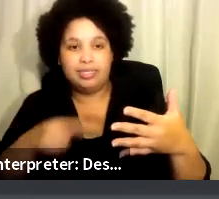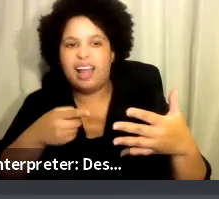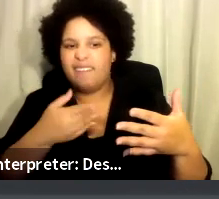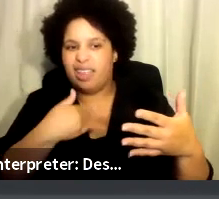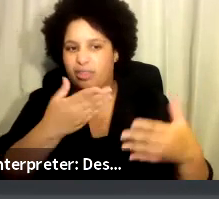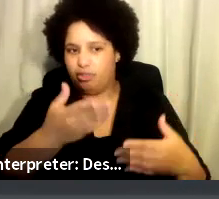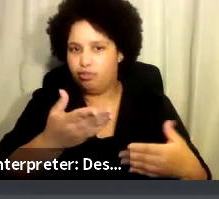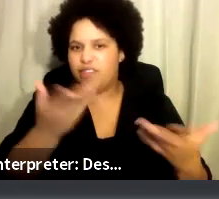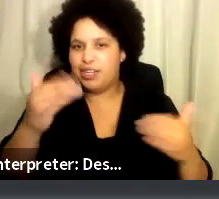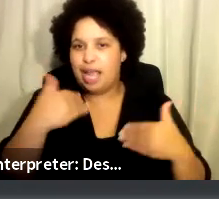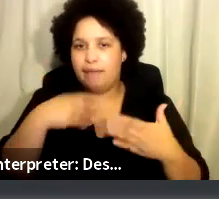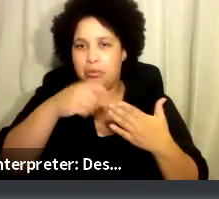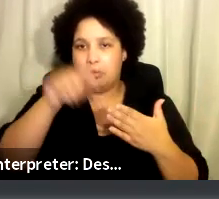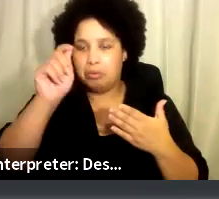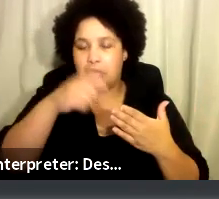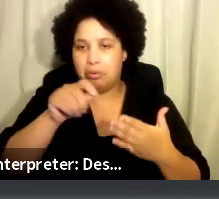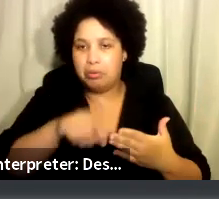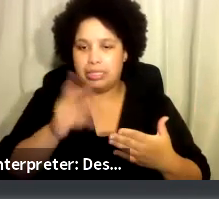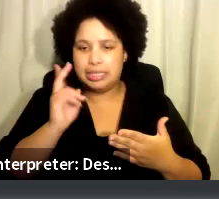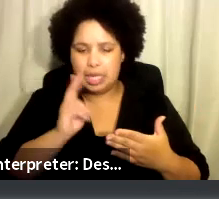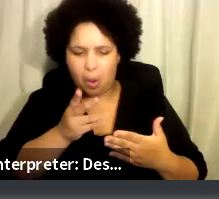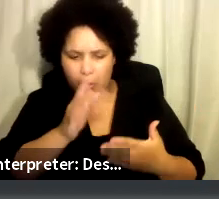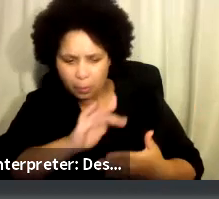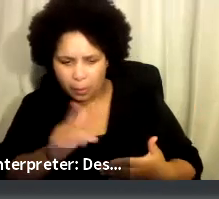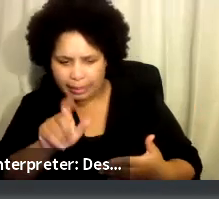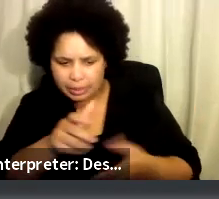check it off here so you know what you're missing, what you already have.